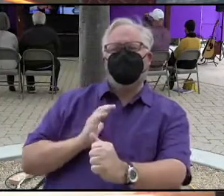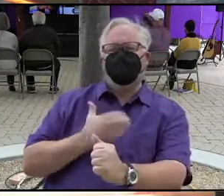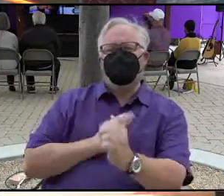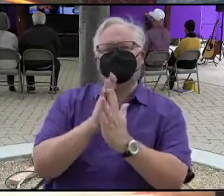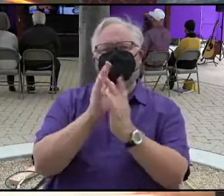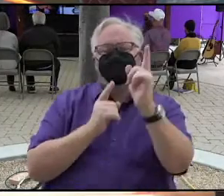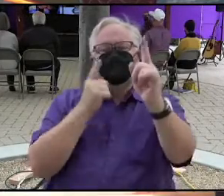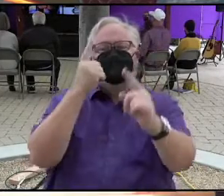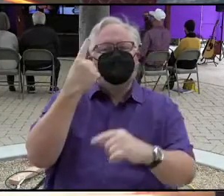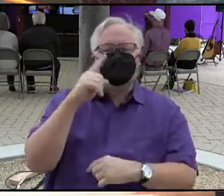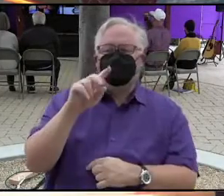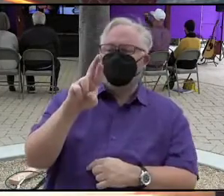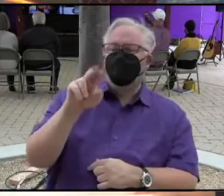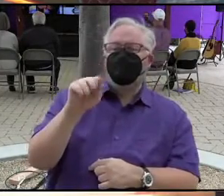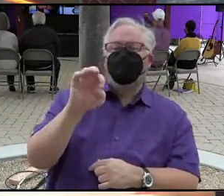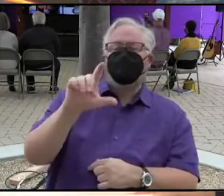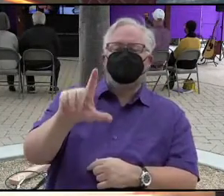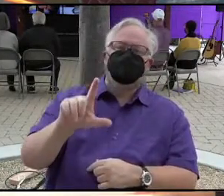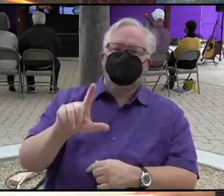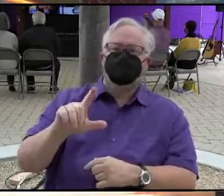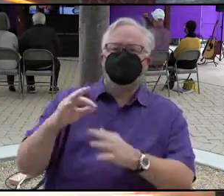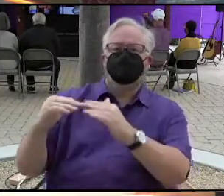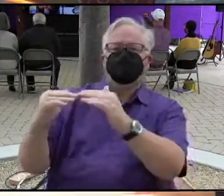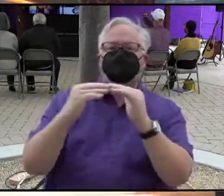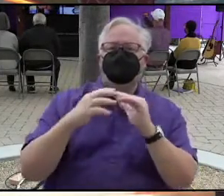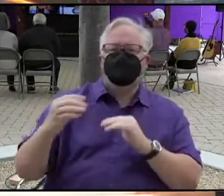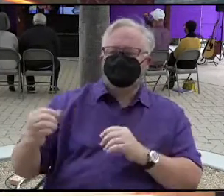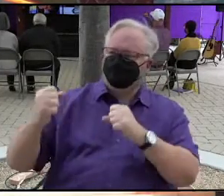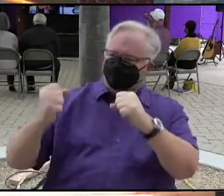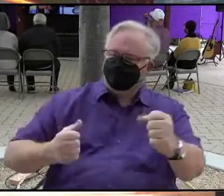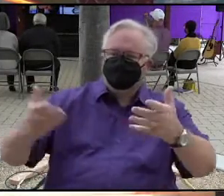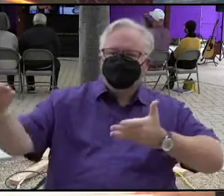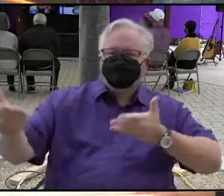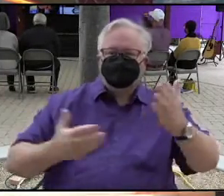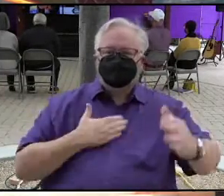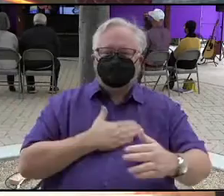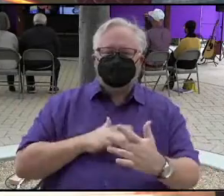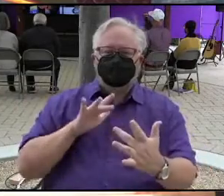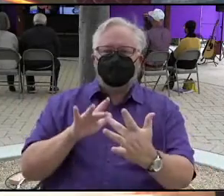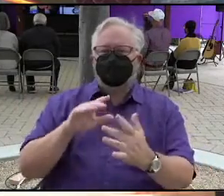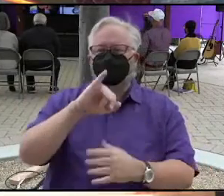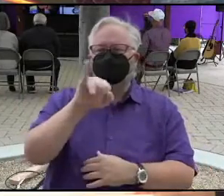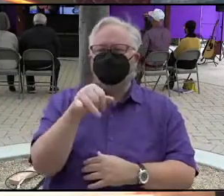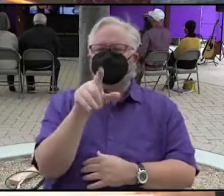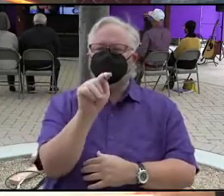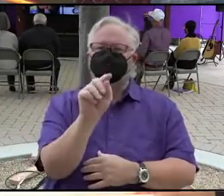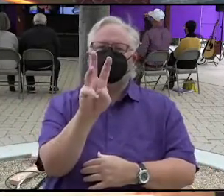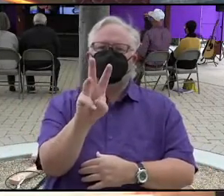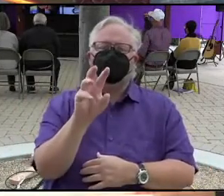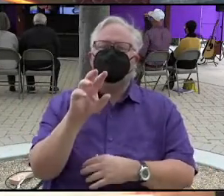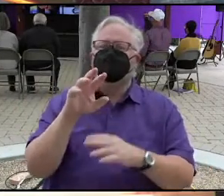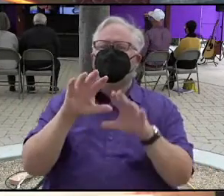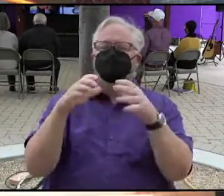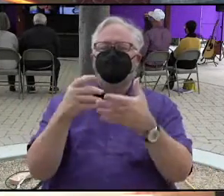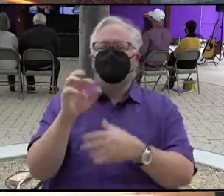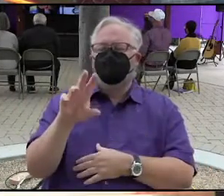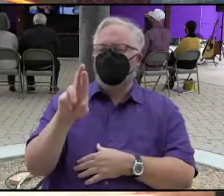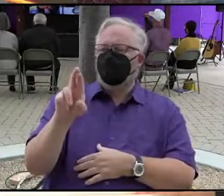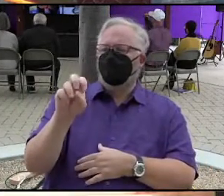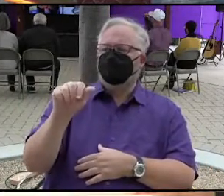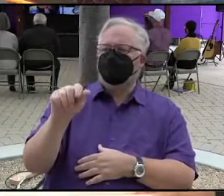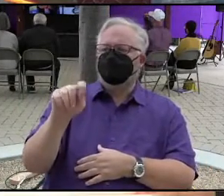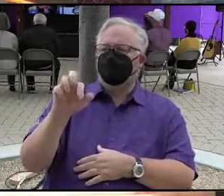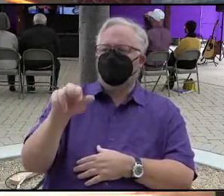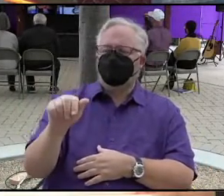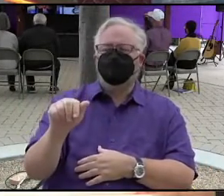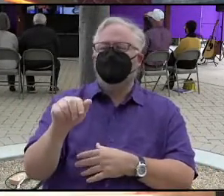justice and radical welcome, please contact Rosalba Kiempi or one of the other members of Journey Towards Wholeness. Please watch for more details this